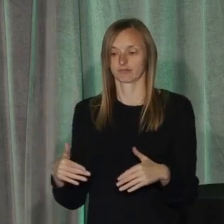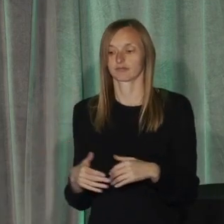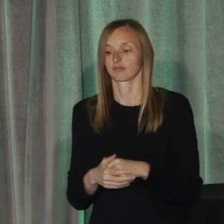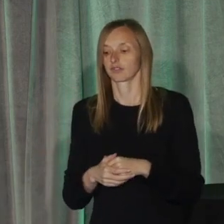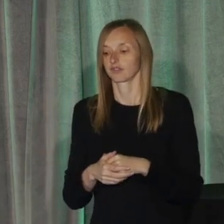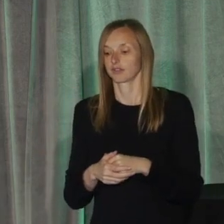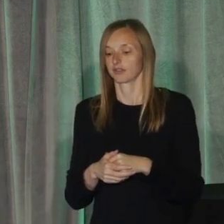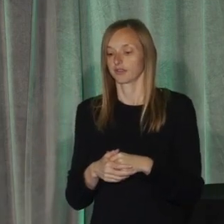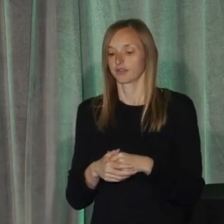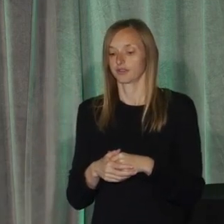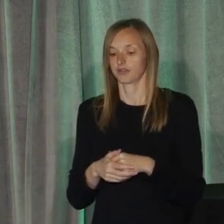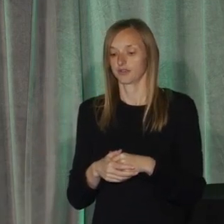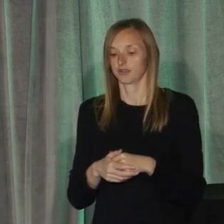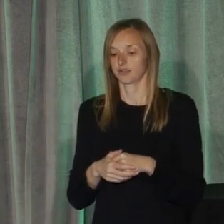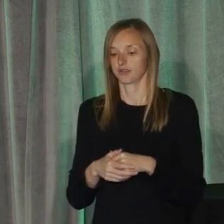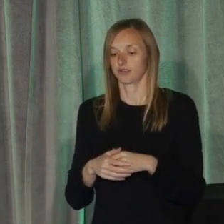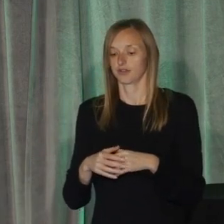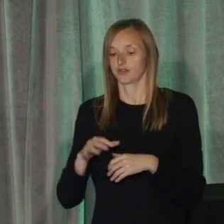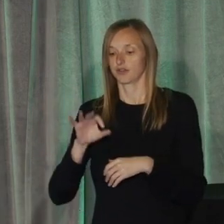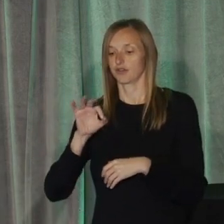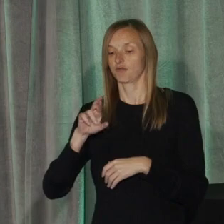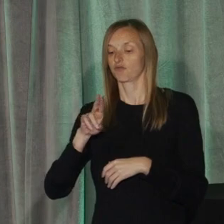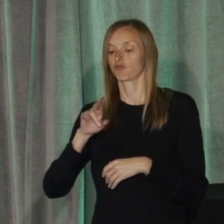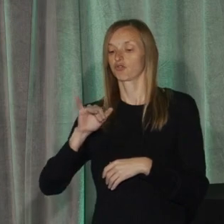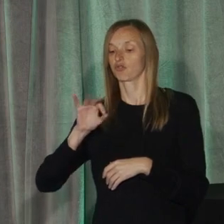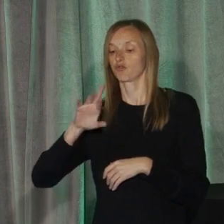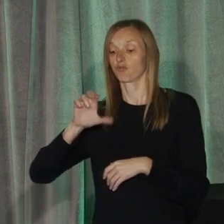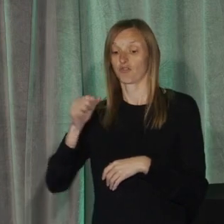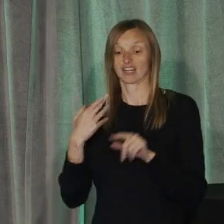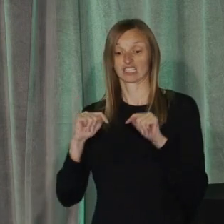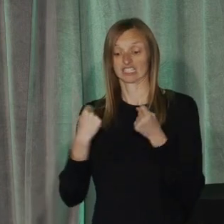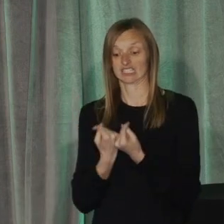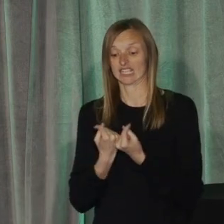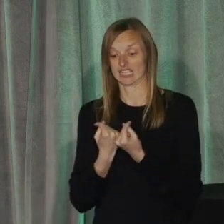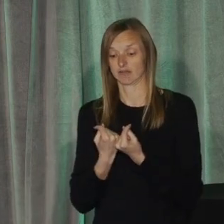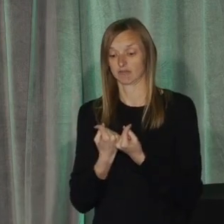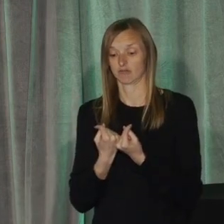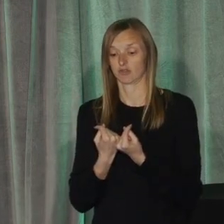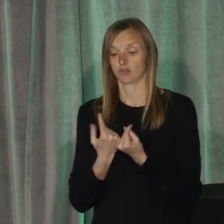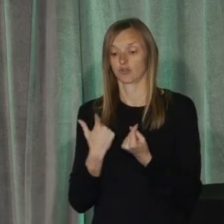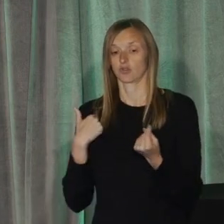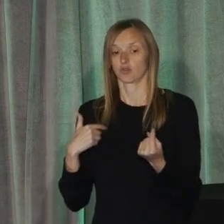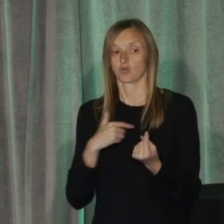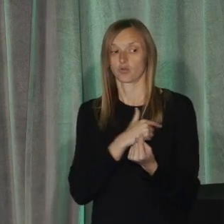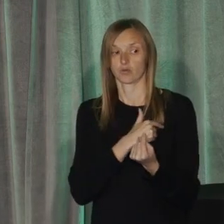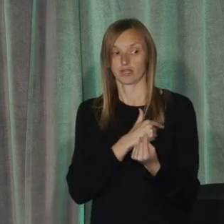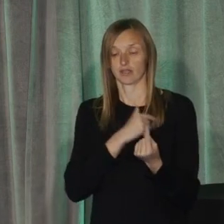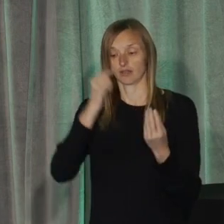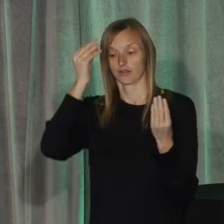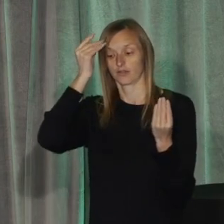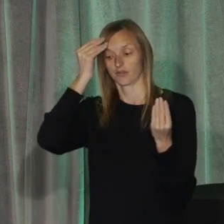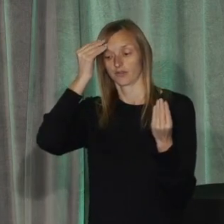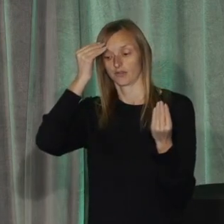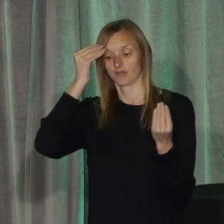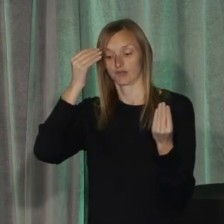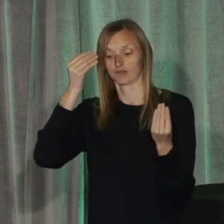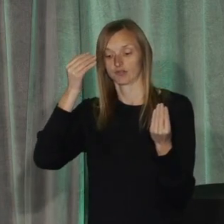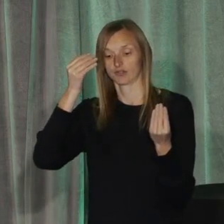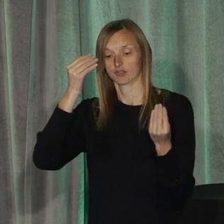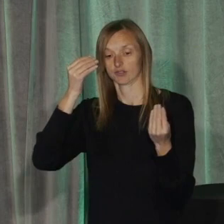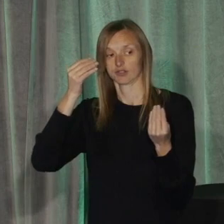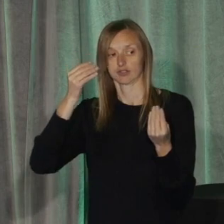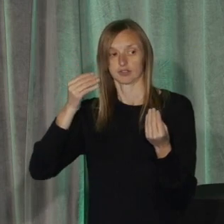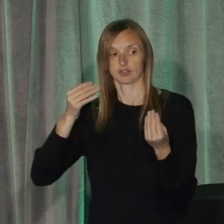So as a FruiFresh team, we after getting the solution, we come up with